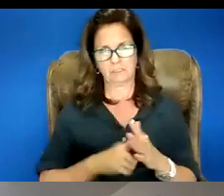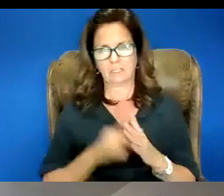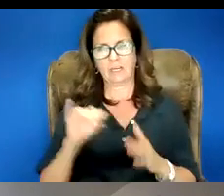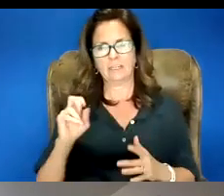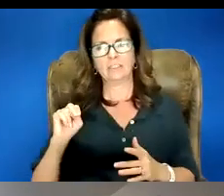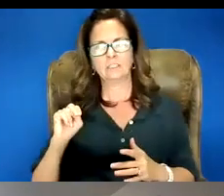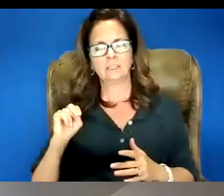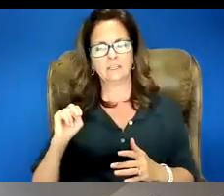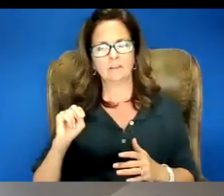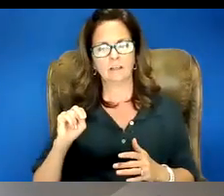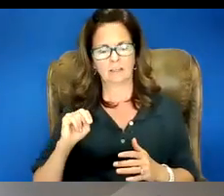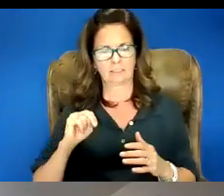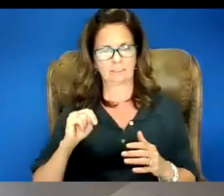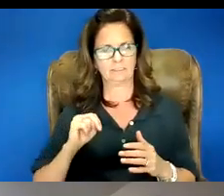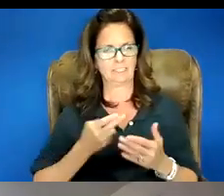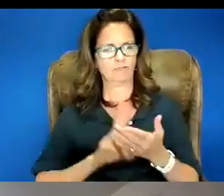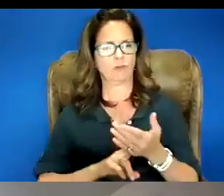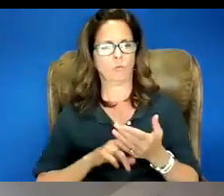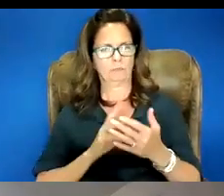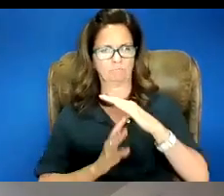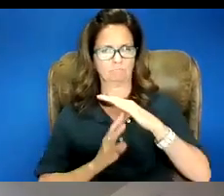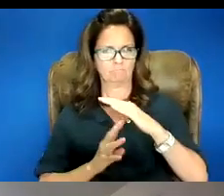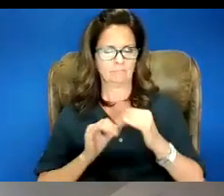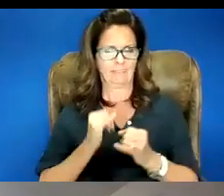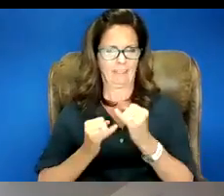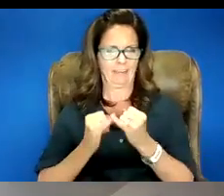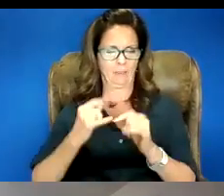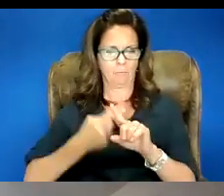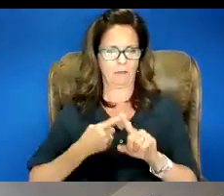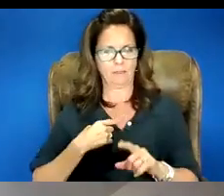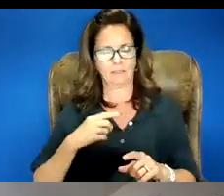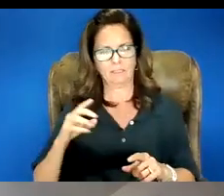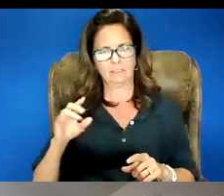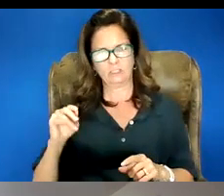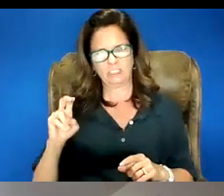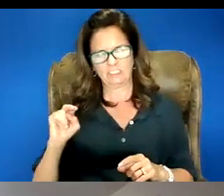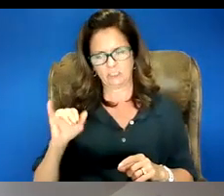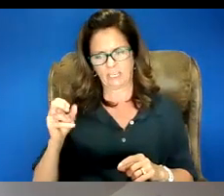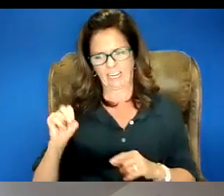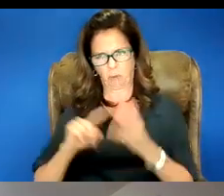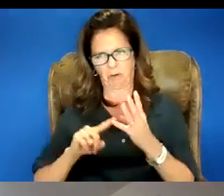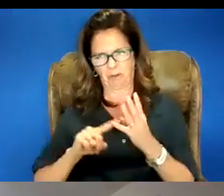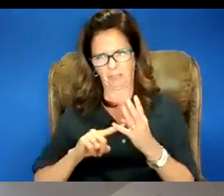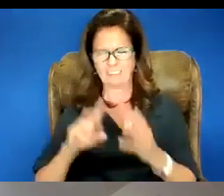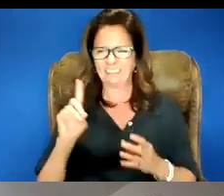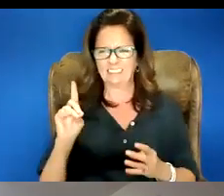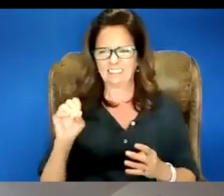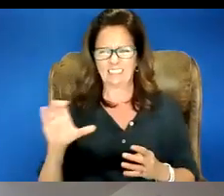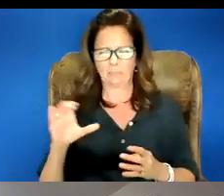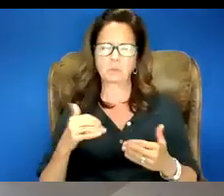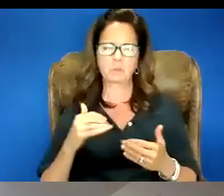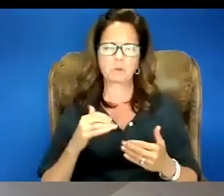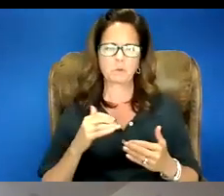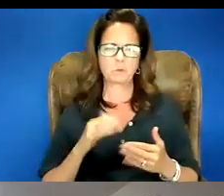doing the enrollment at the end of the month, and then you'd start in January. December is tough. And then we're going to basically every